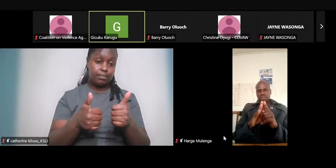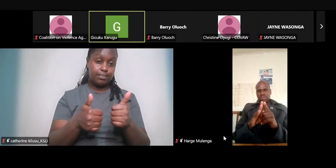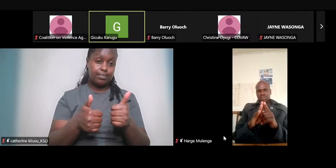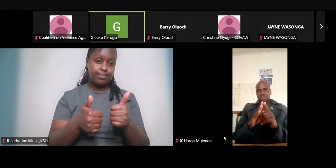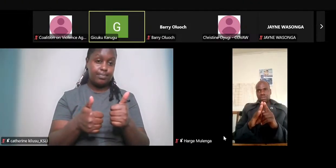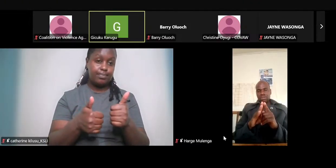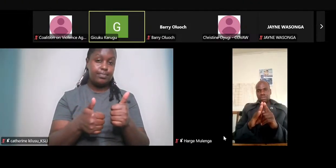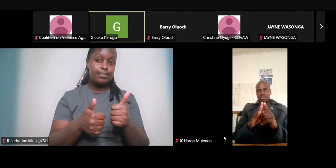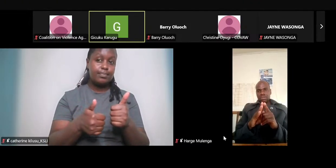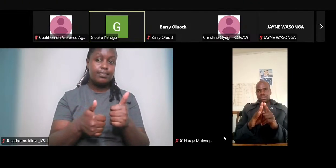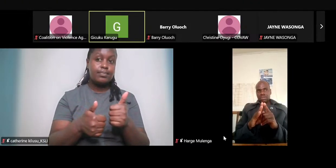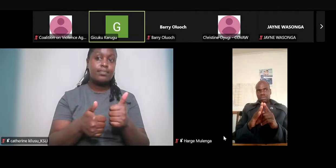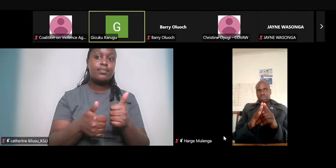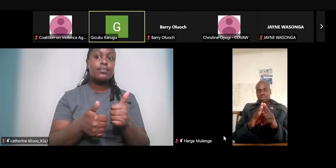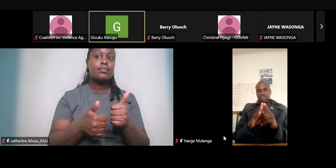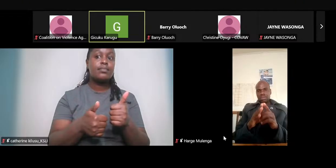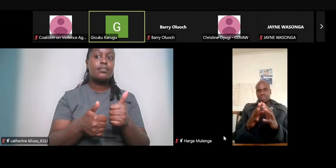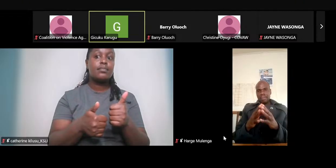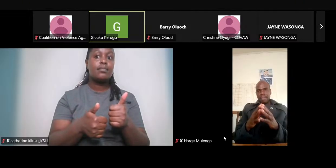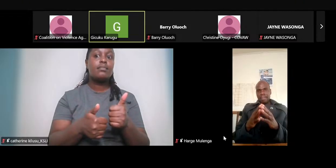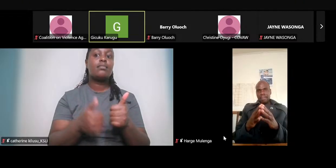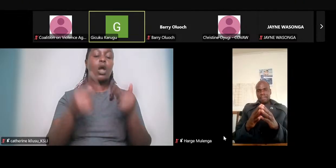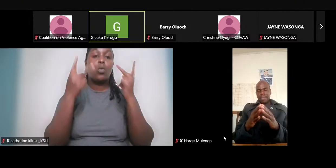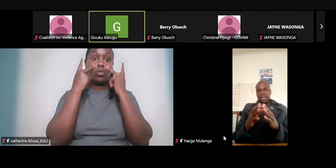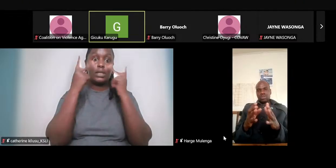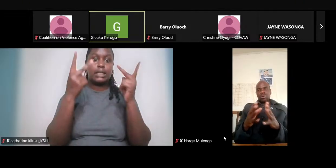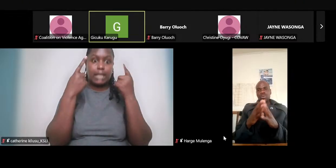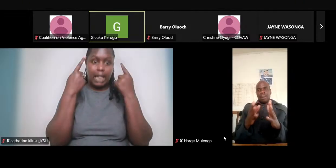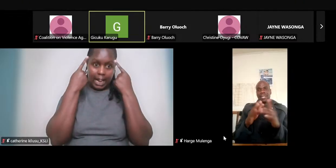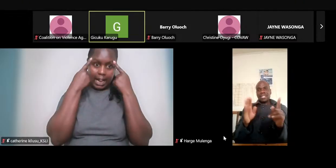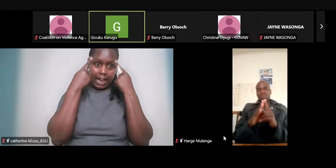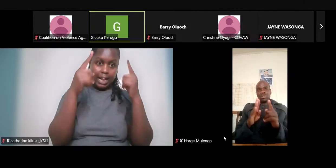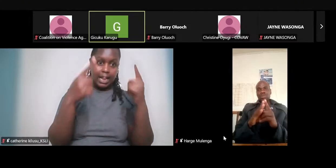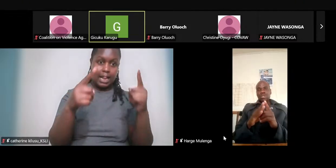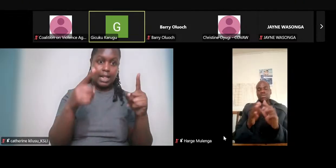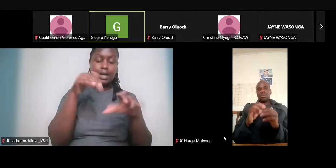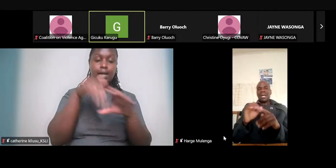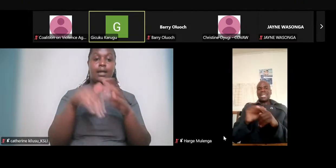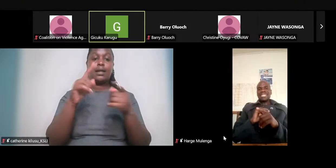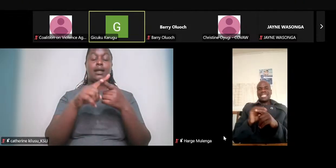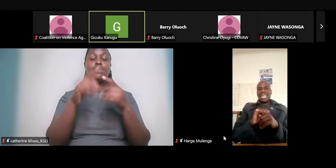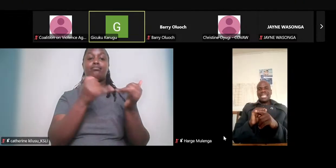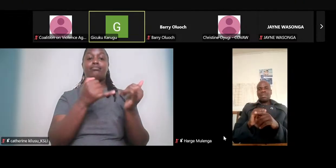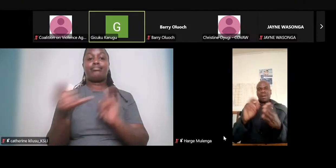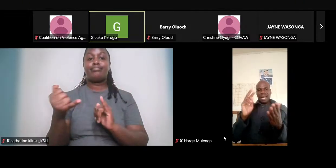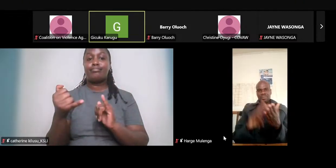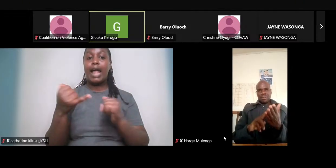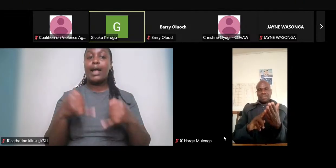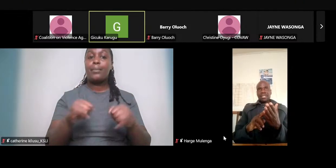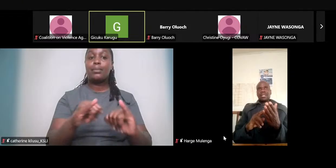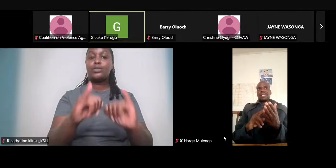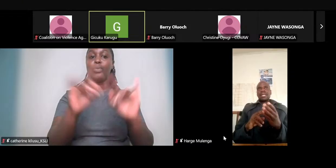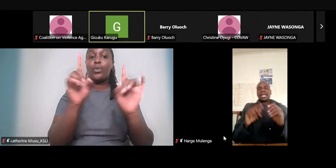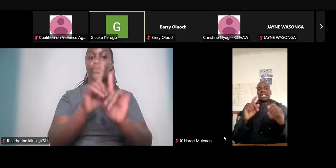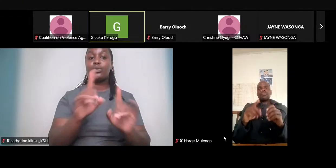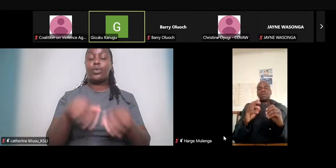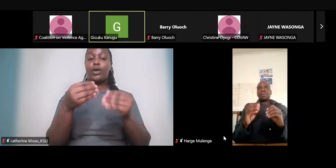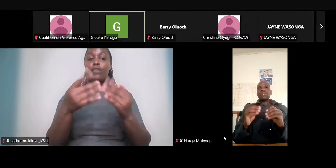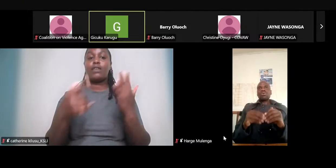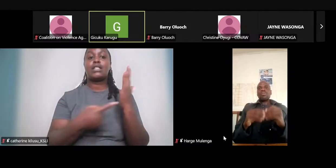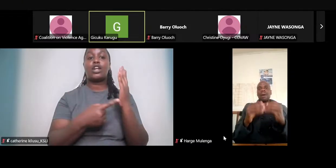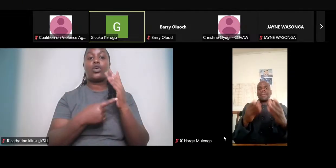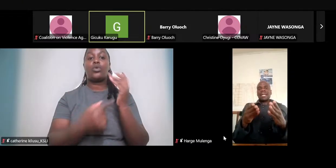one way in which we've seen successes in ensuring implementation is with providing technical support to